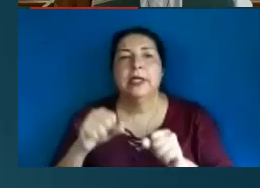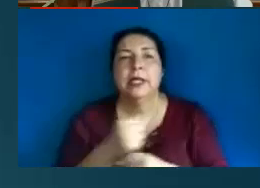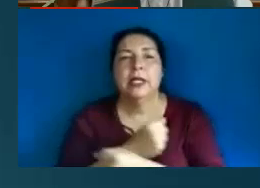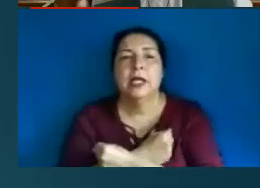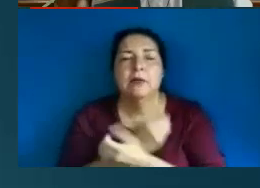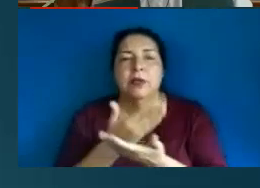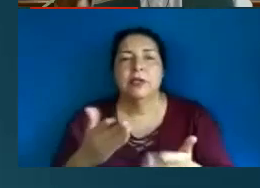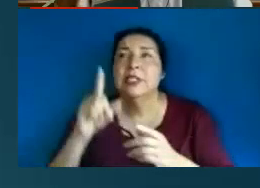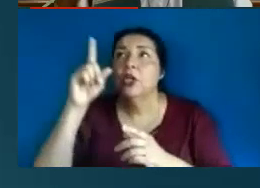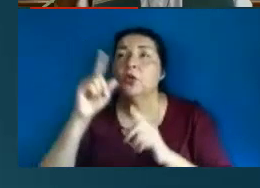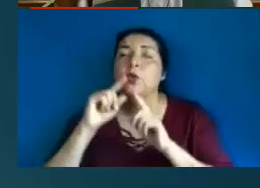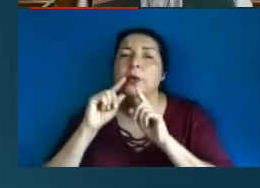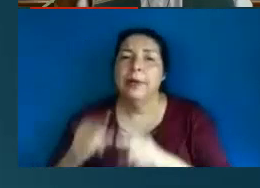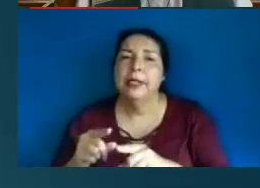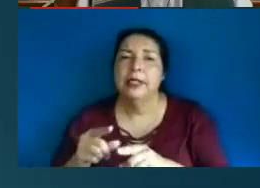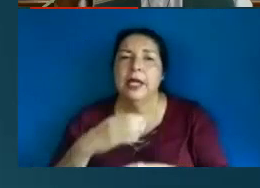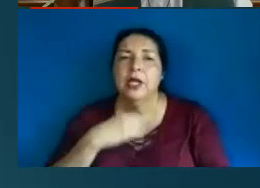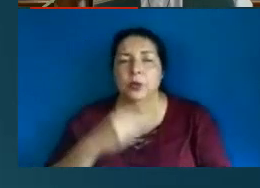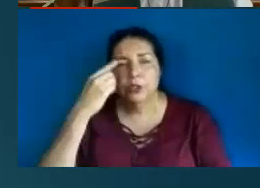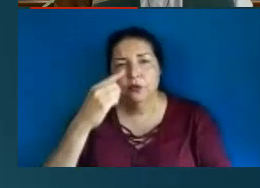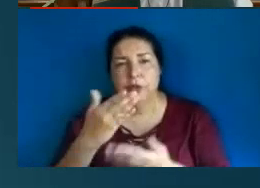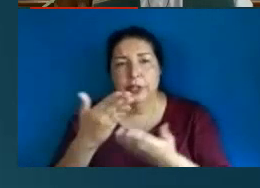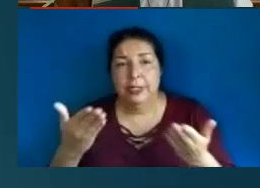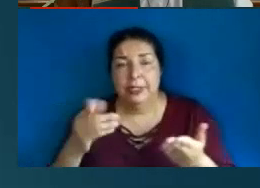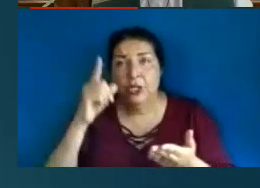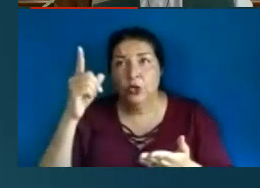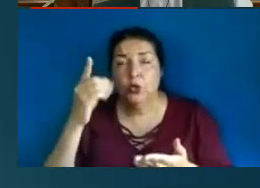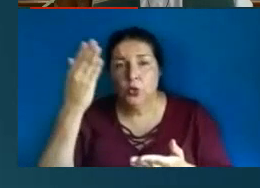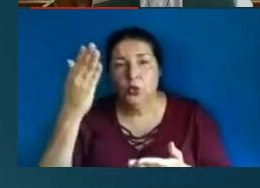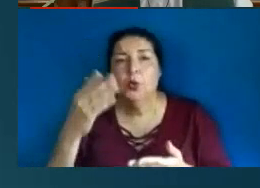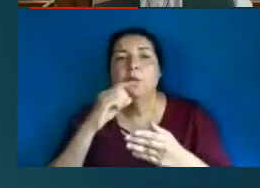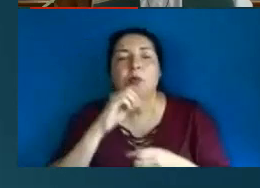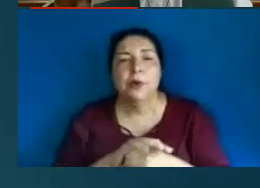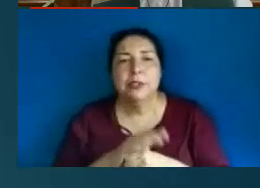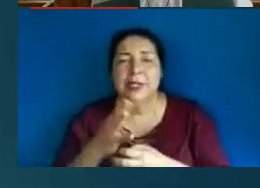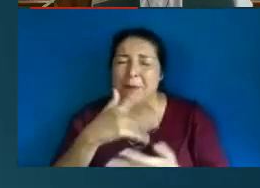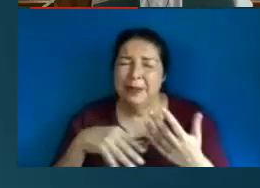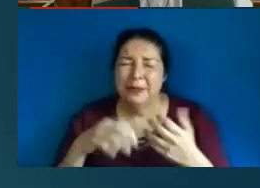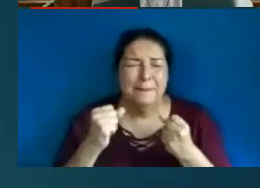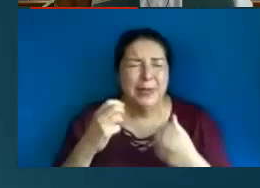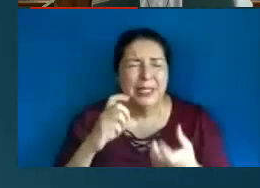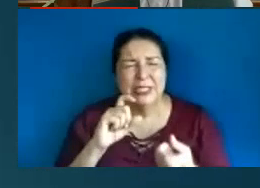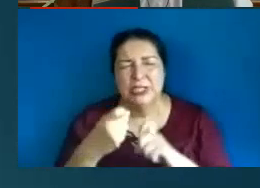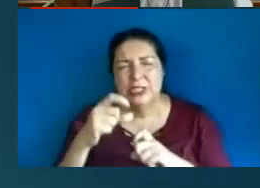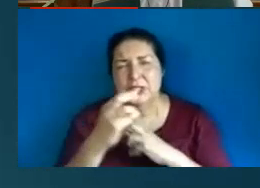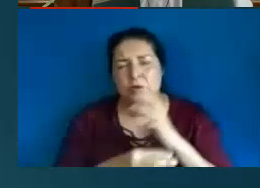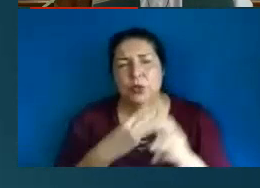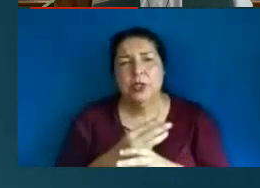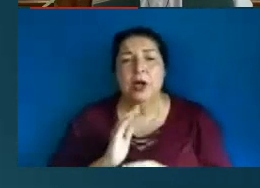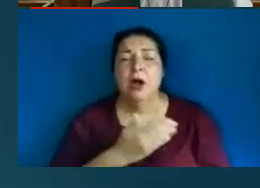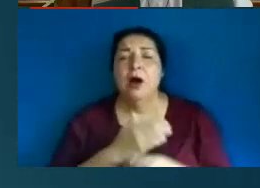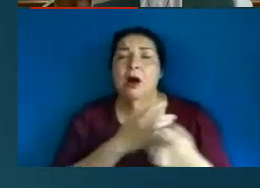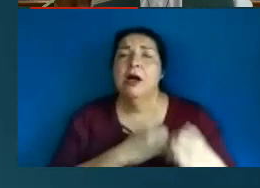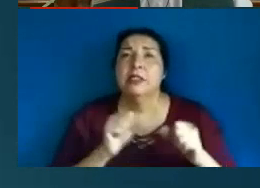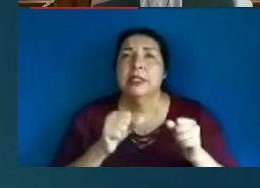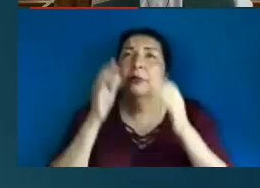have commanded and desire what you promised, that among the many changes of this world, our hearts may be fixed where true joys